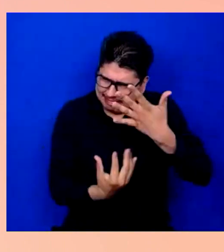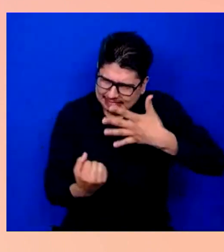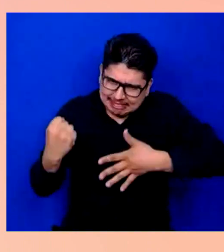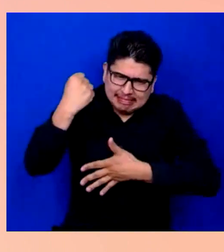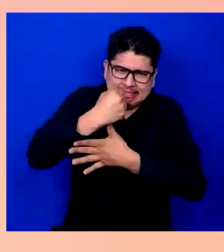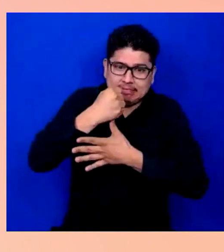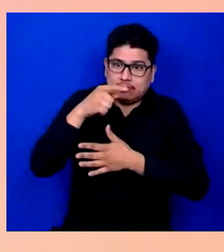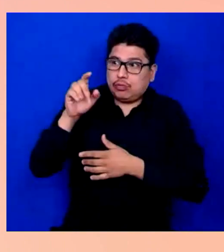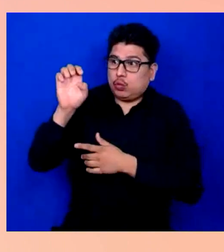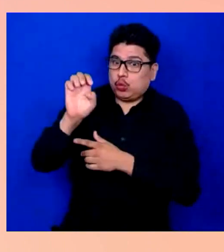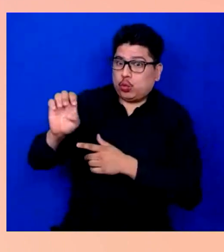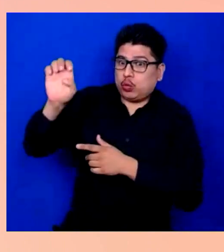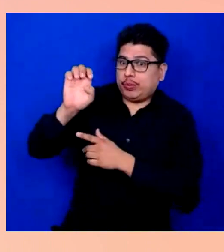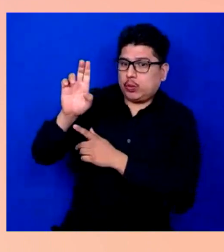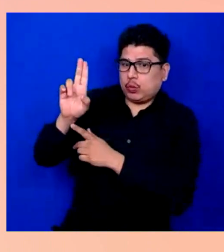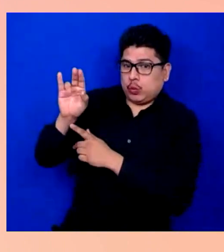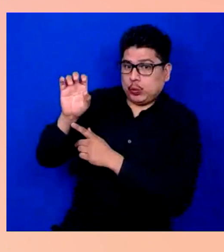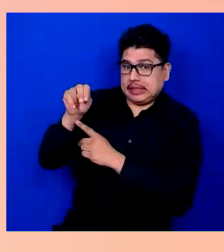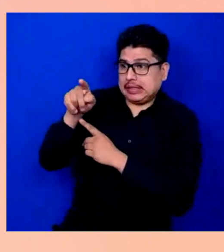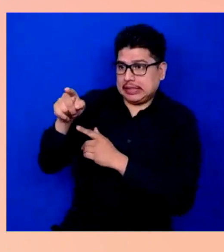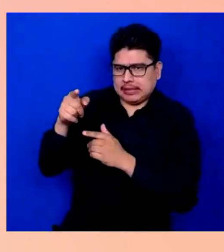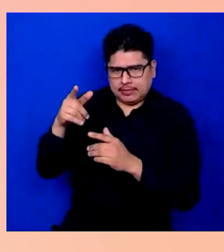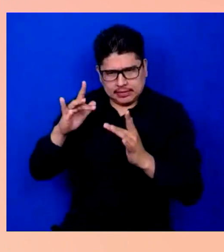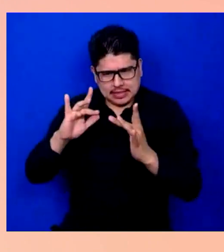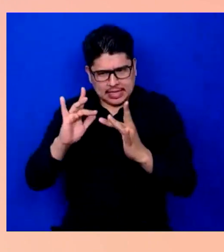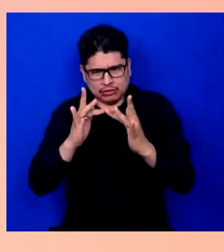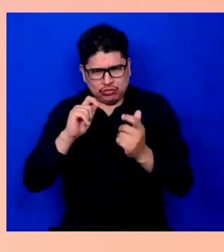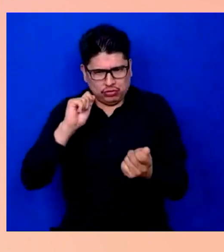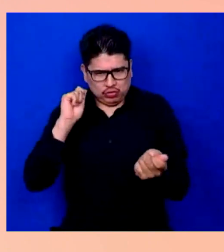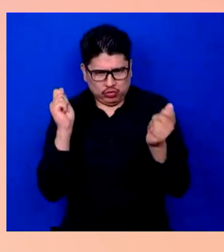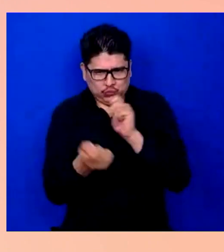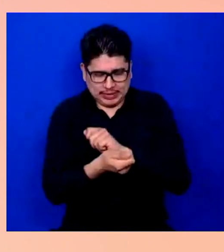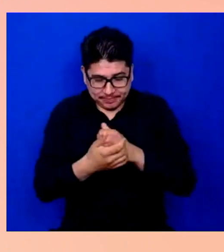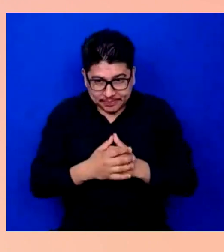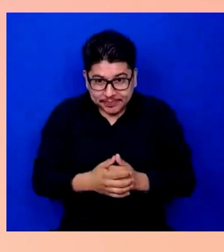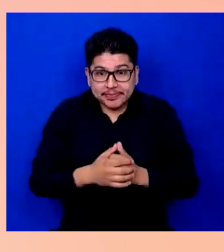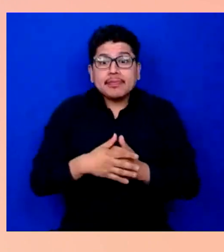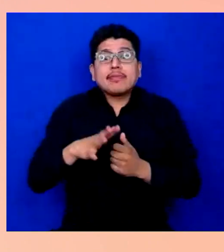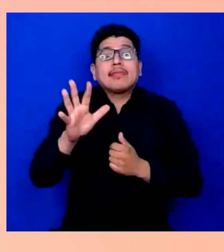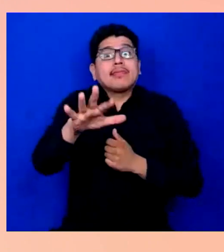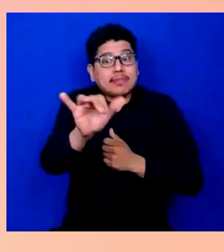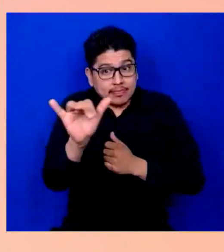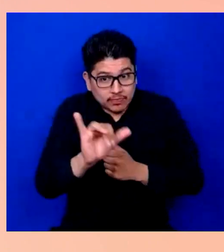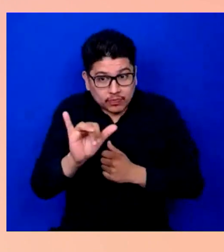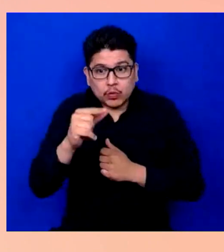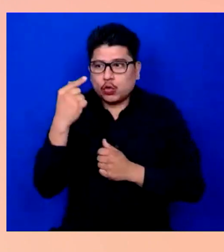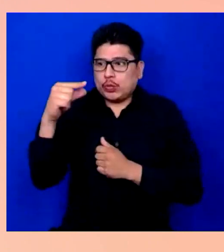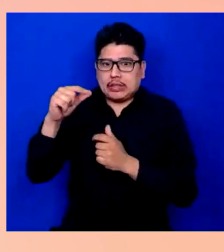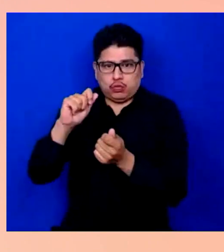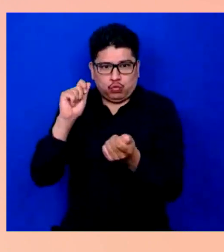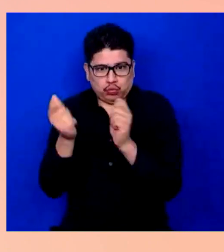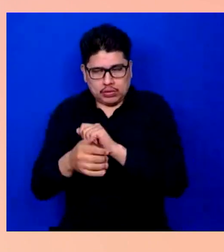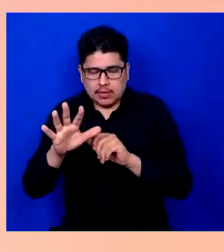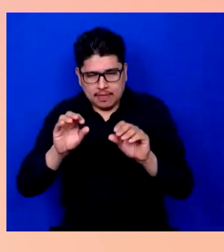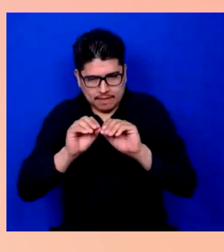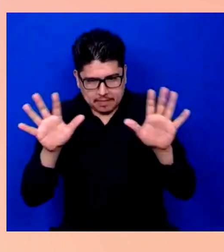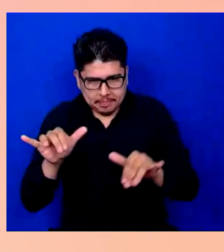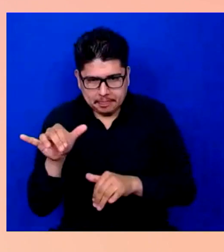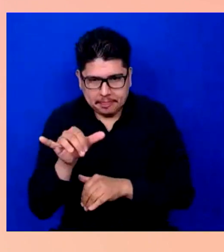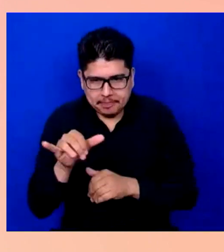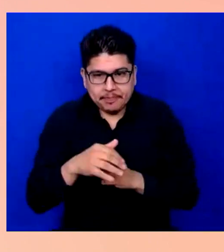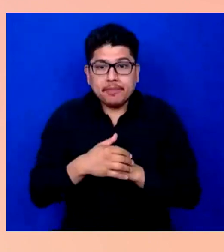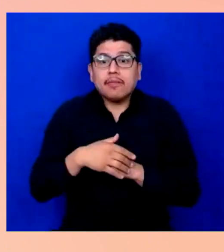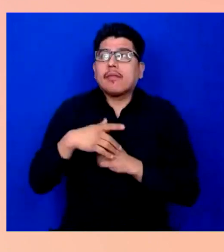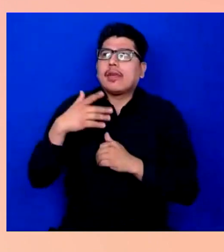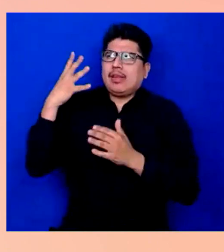the digital transition, as well as the green transition, obviously. So they are tackling these aspects as well.